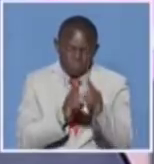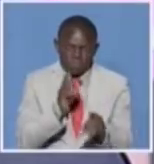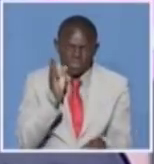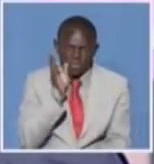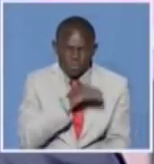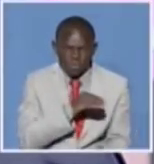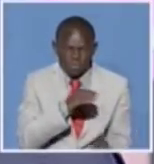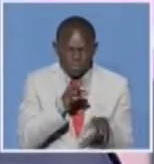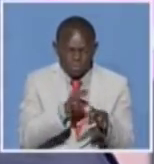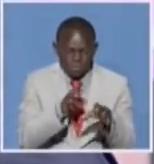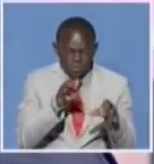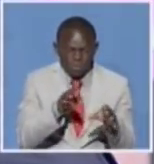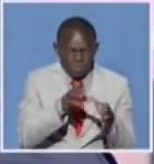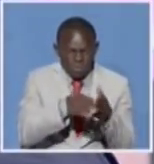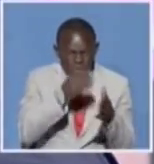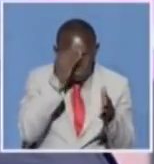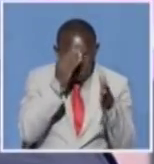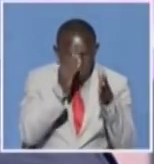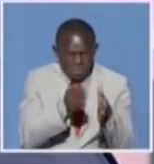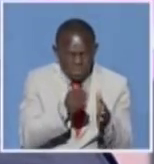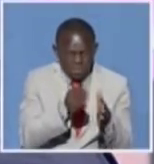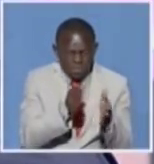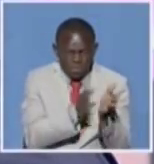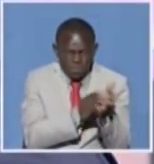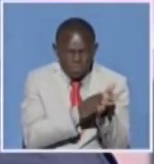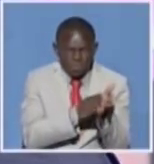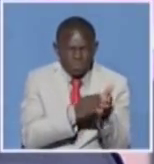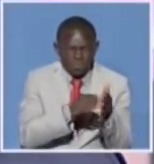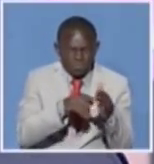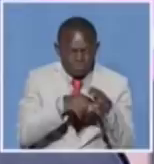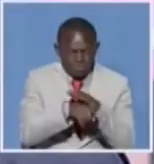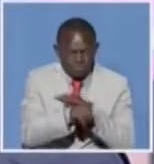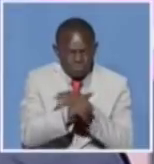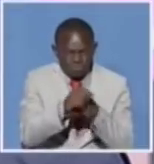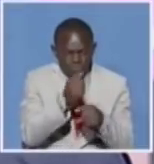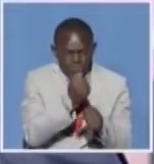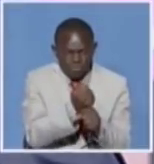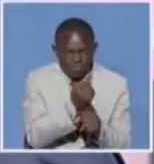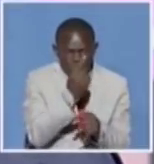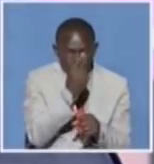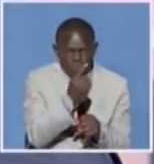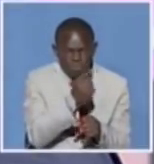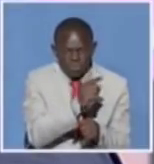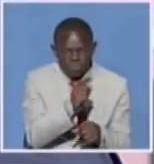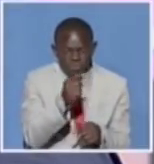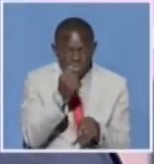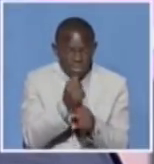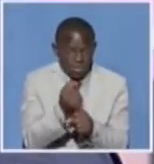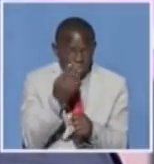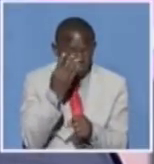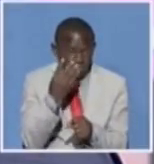4 in the language of play. Now, the assessments that have